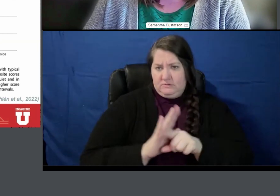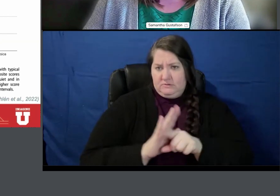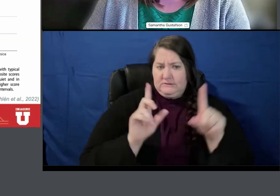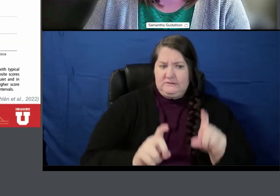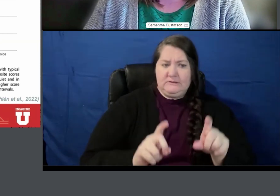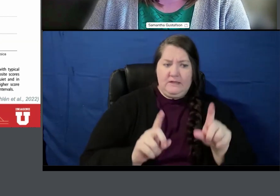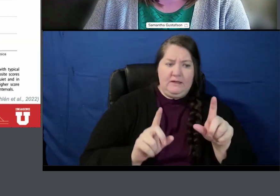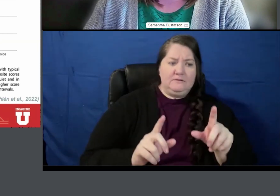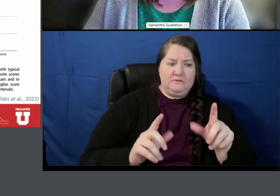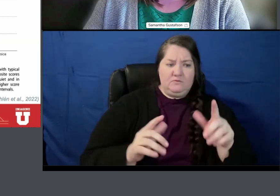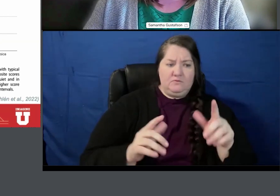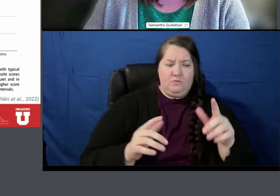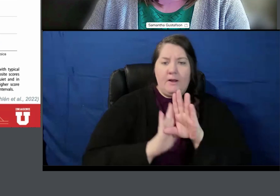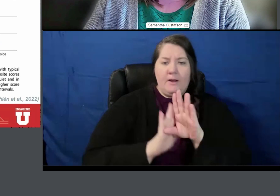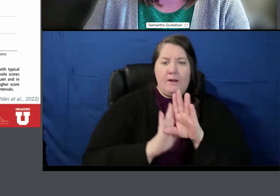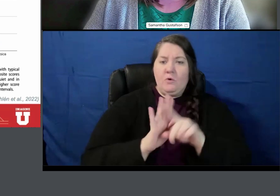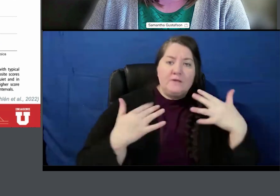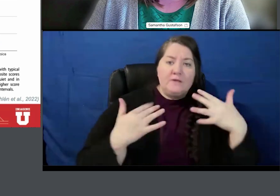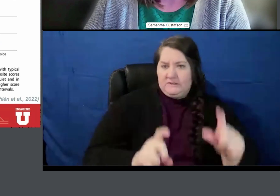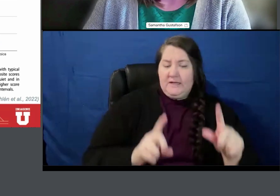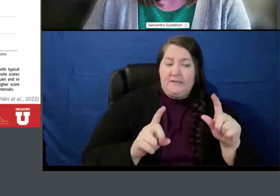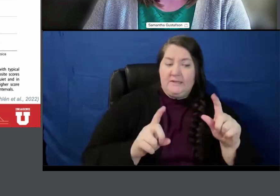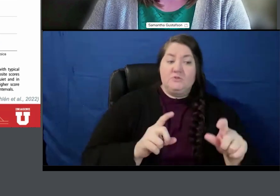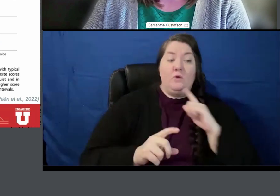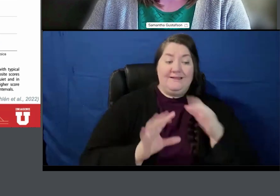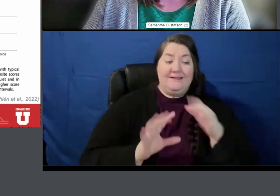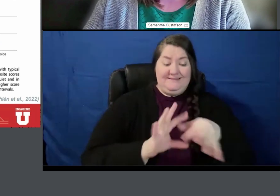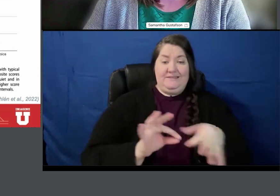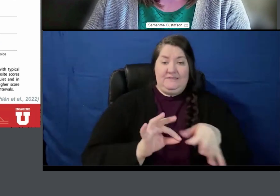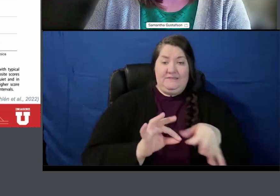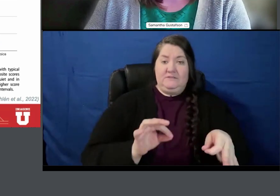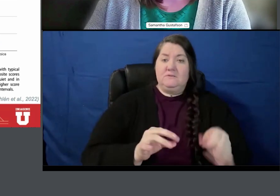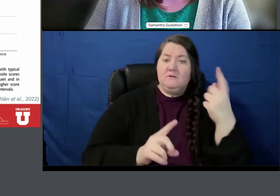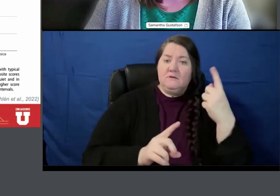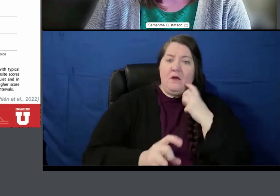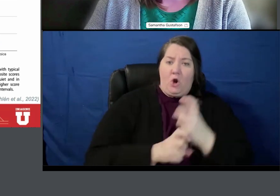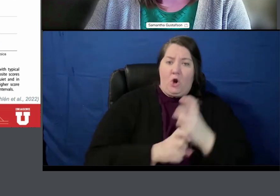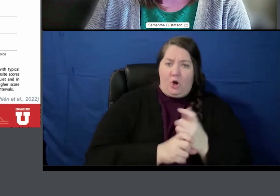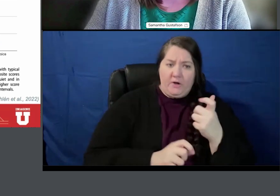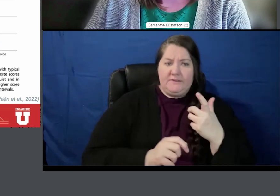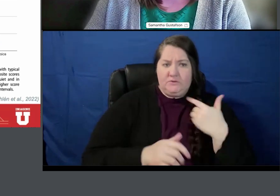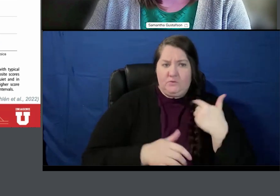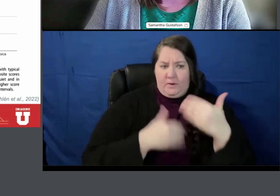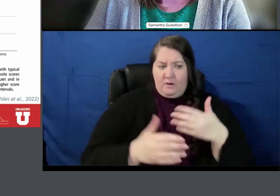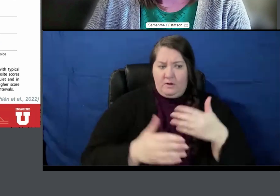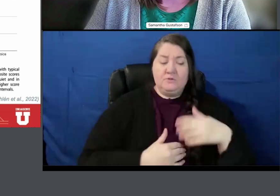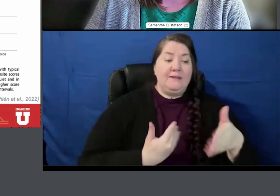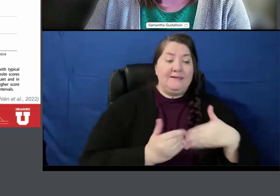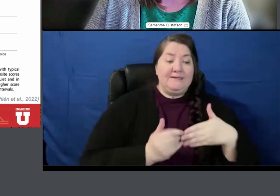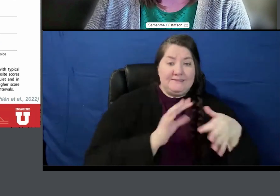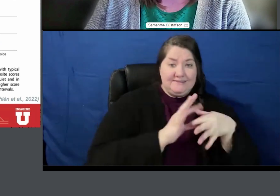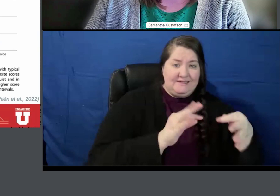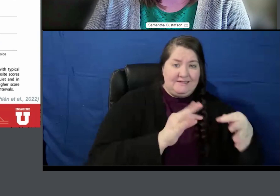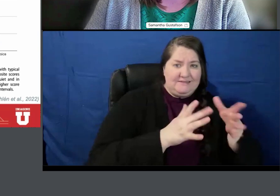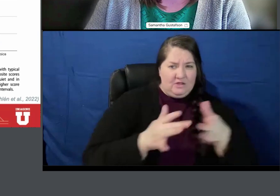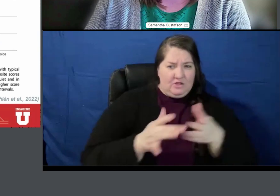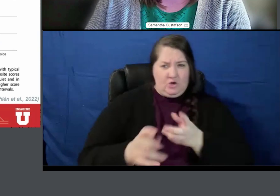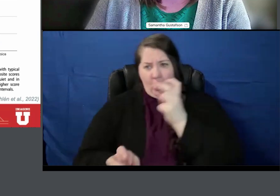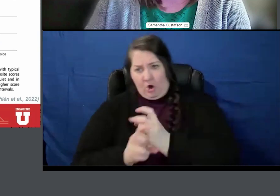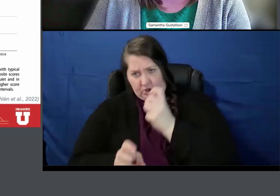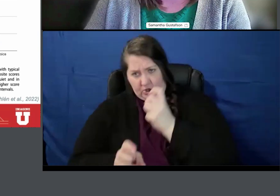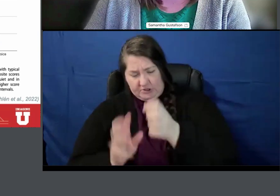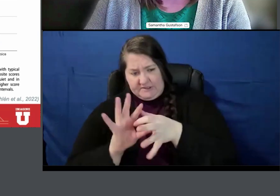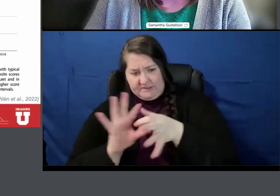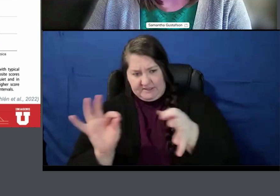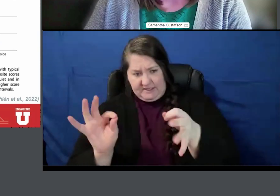and harder as the trials went on. So here we have on the x-axis the easiest sentence and then the hardest sentence all the way over